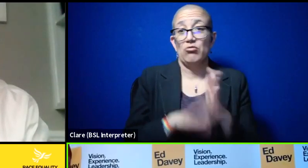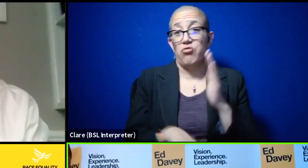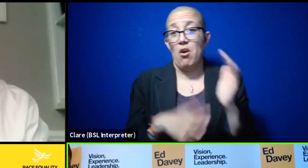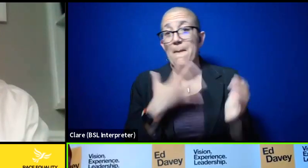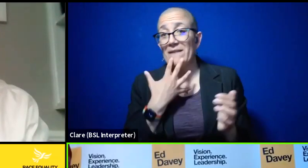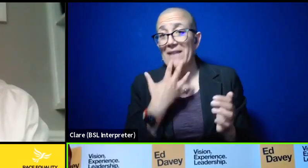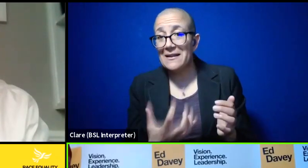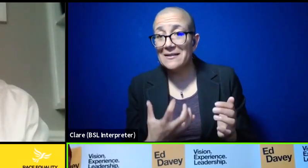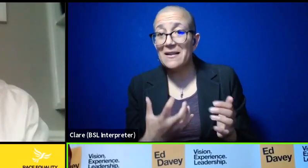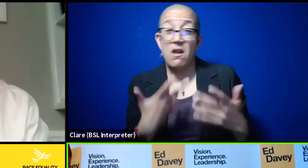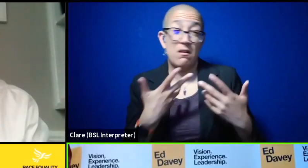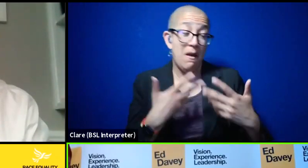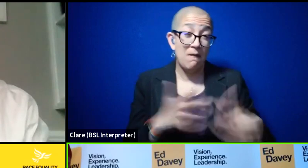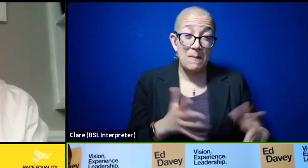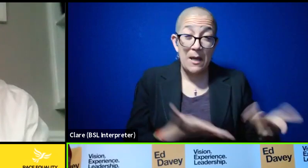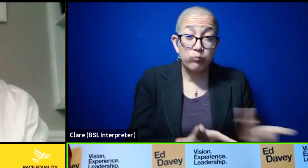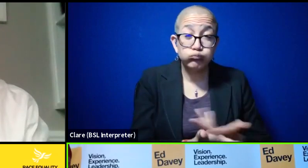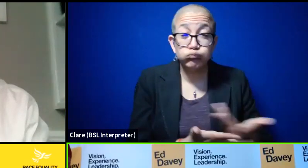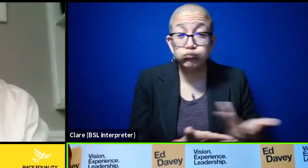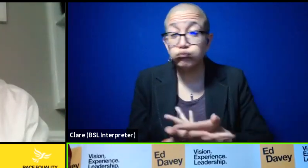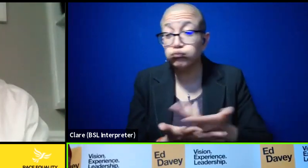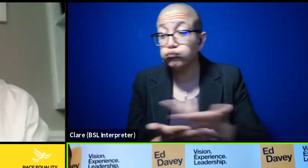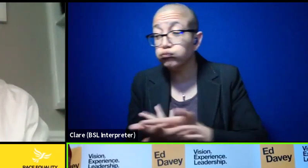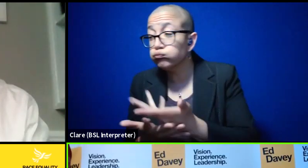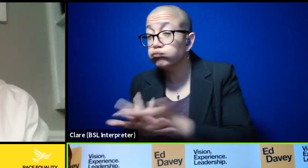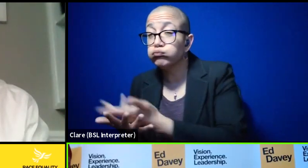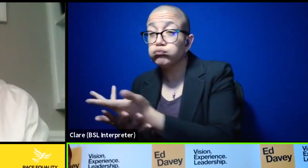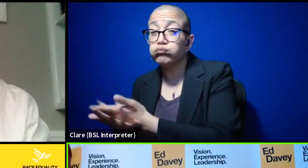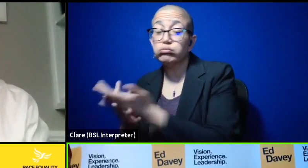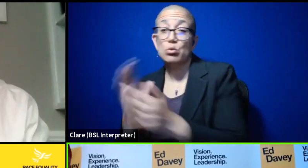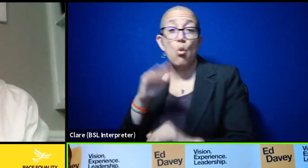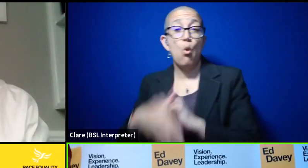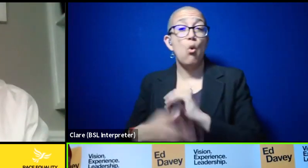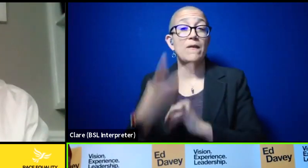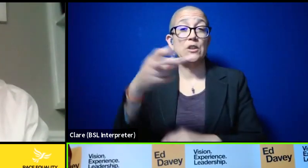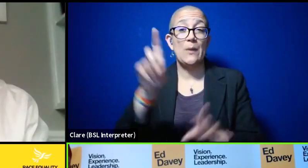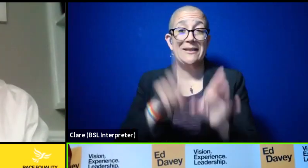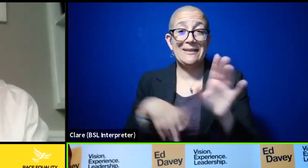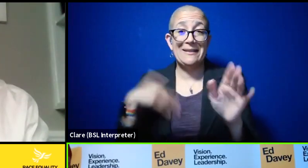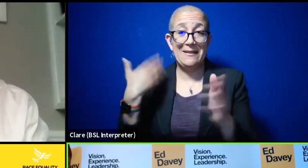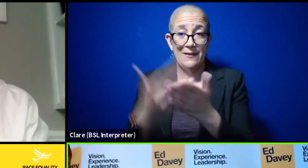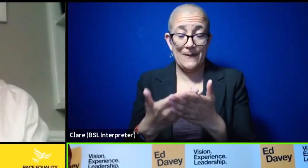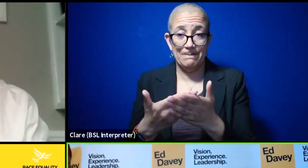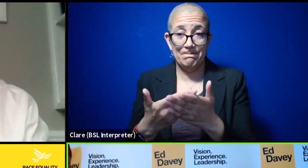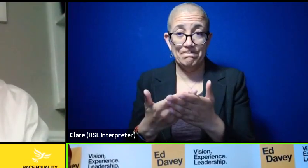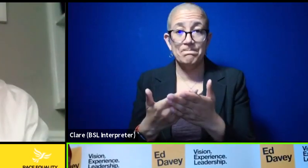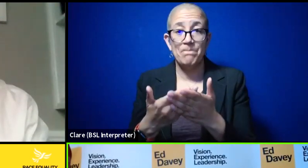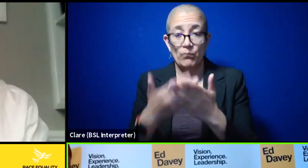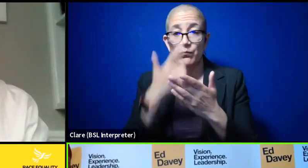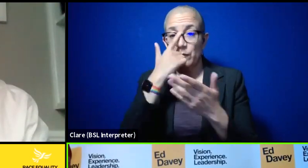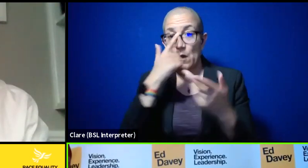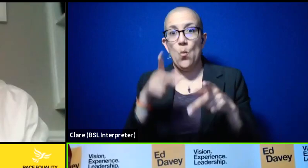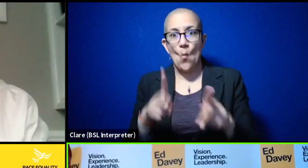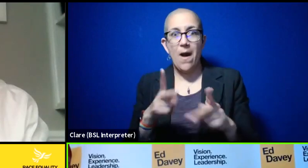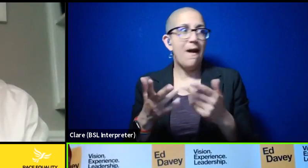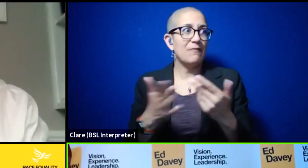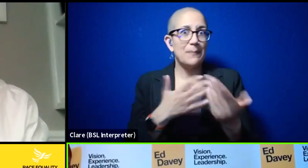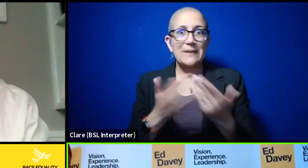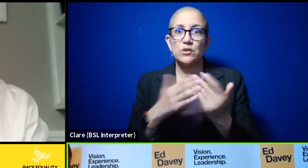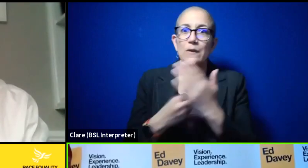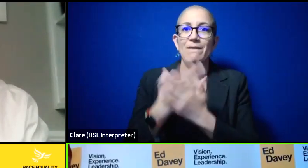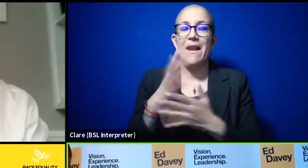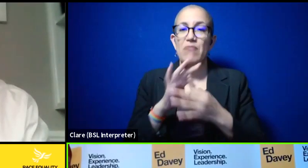over 20 years. And the way I've sort of managed to develop the relationship is I've reached out to them. I've